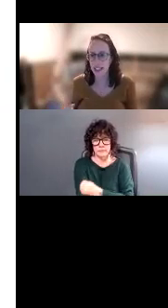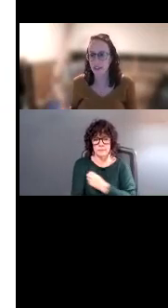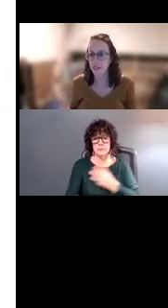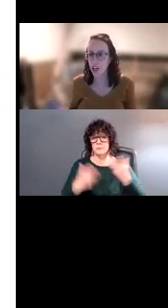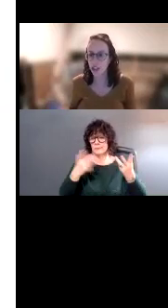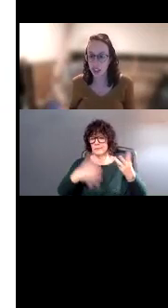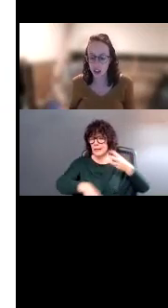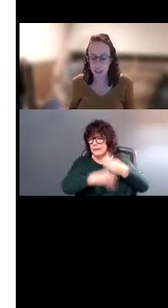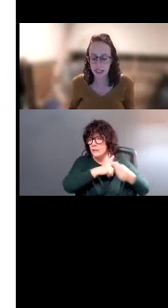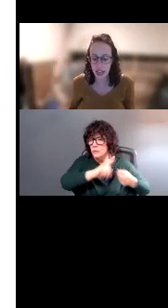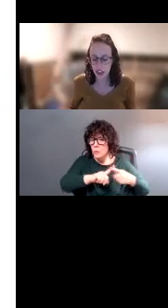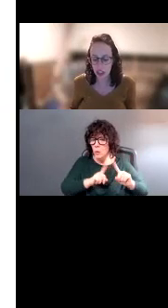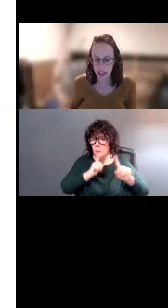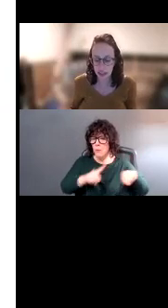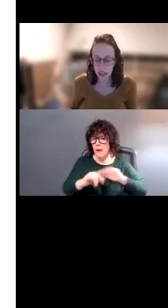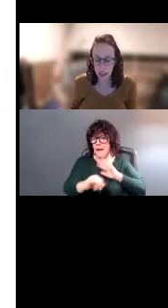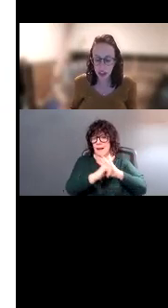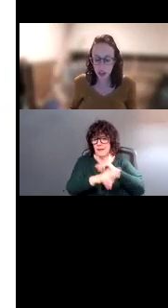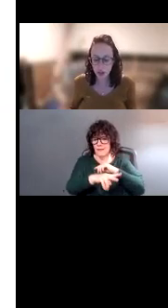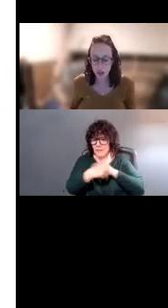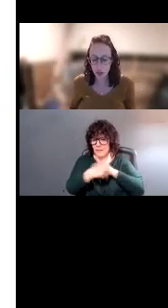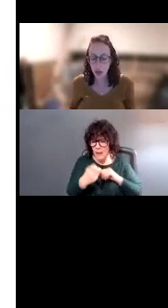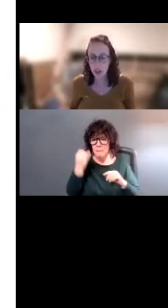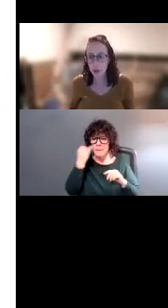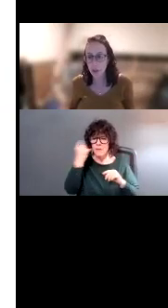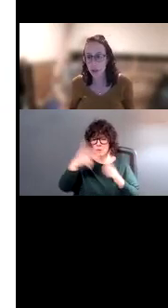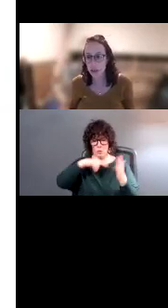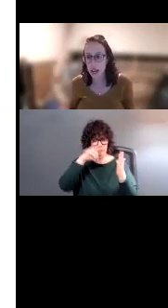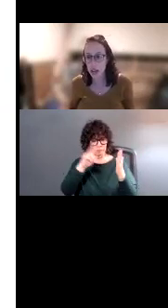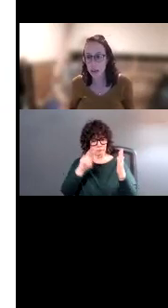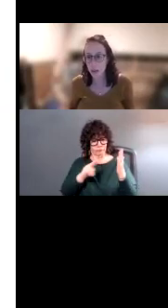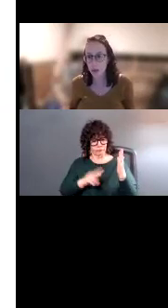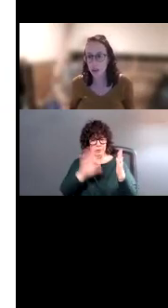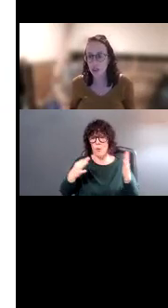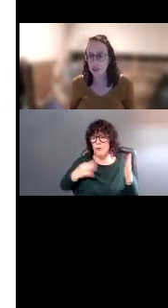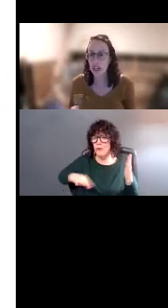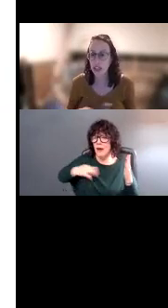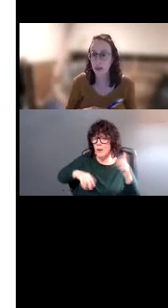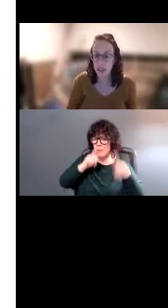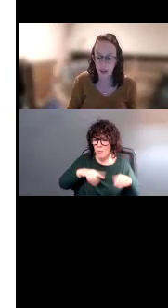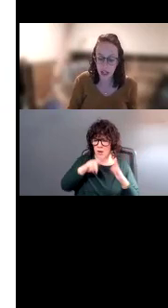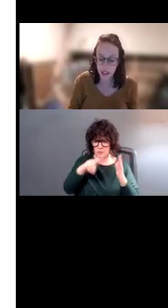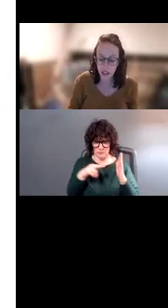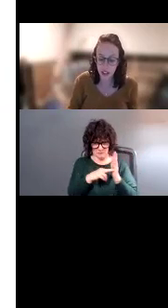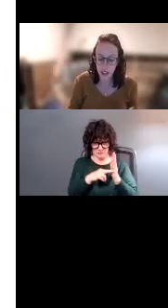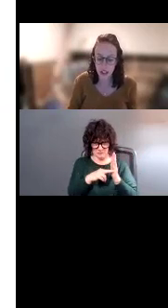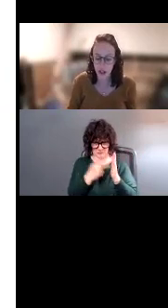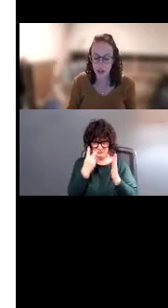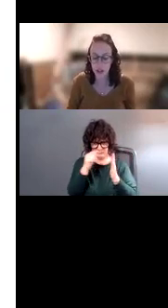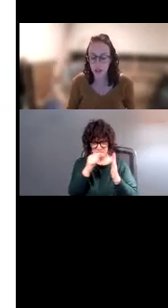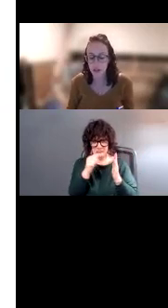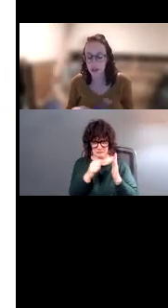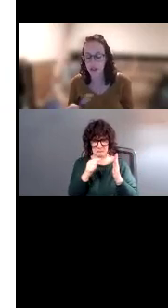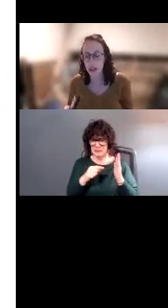are seeing fraudulent transactions, you do want to report that both directly with the creditor